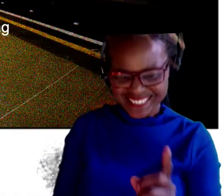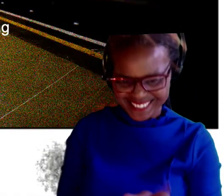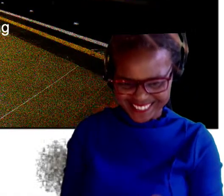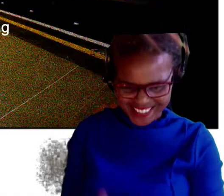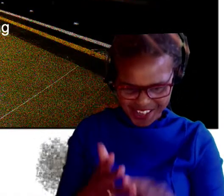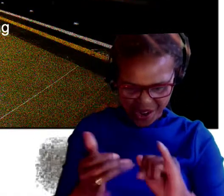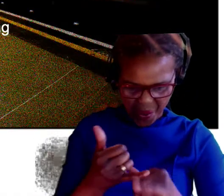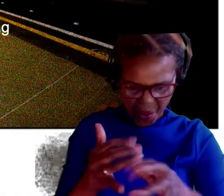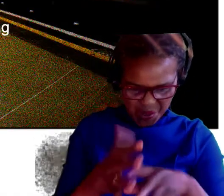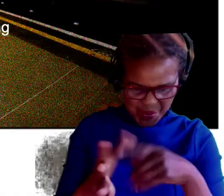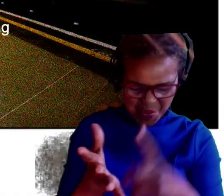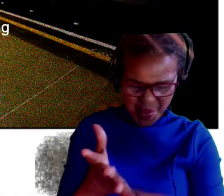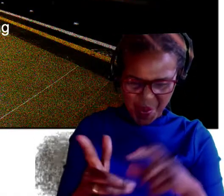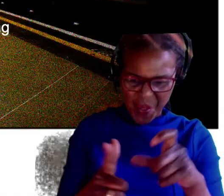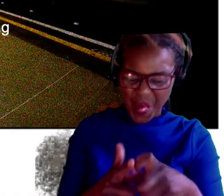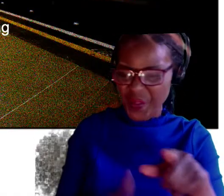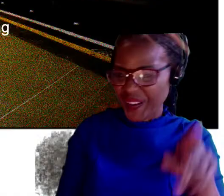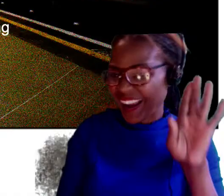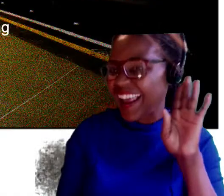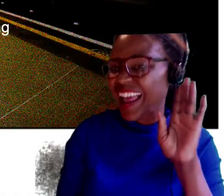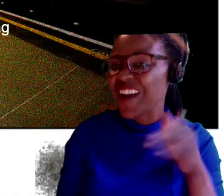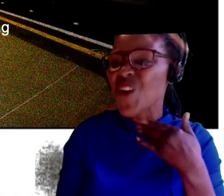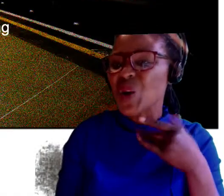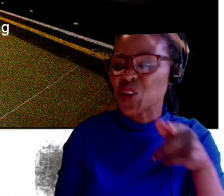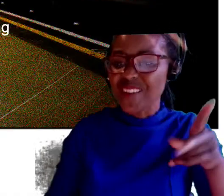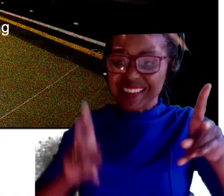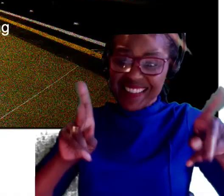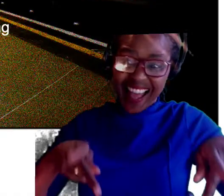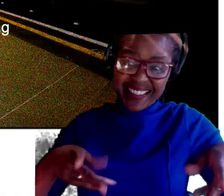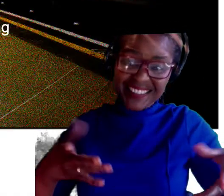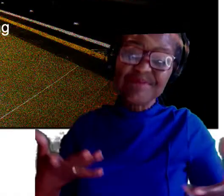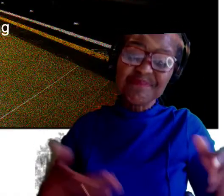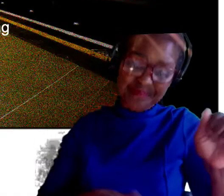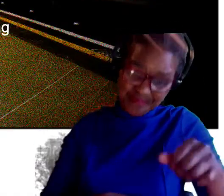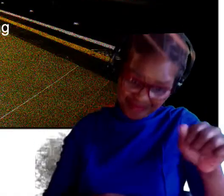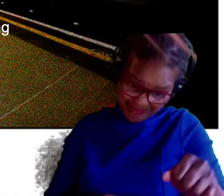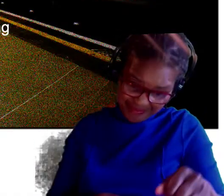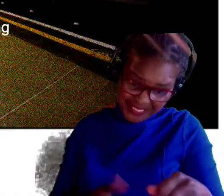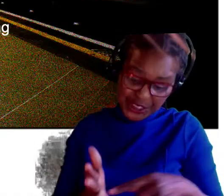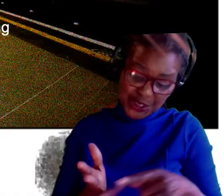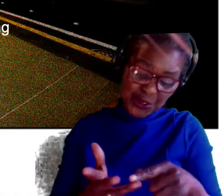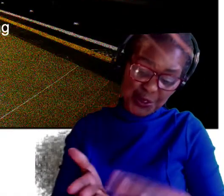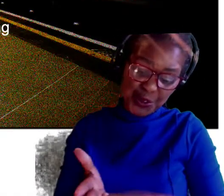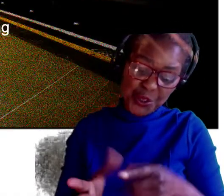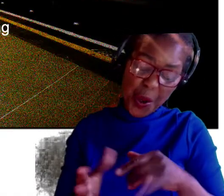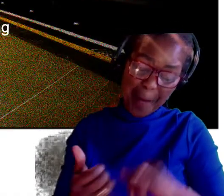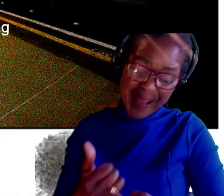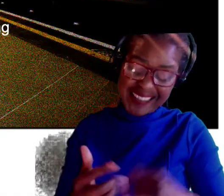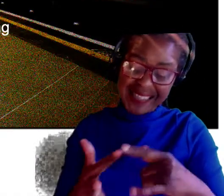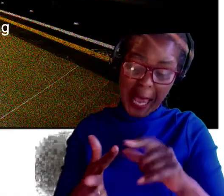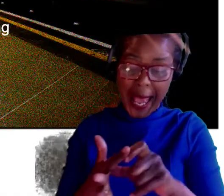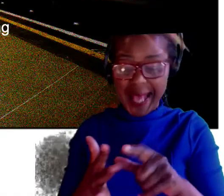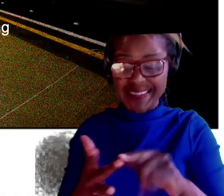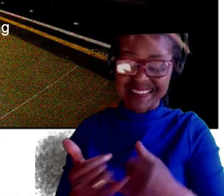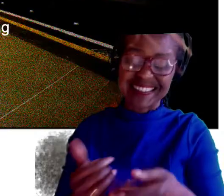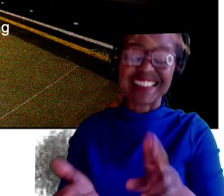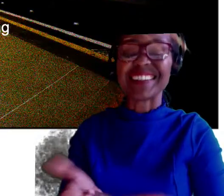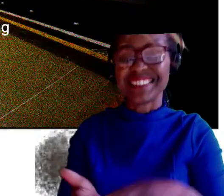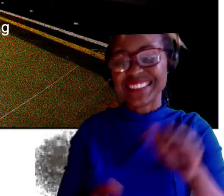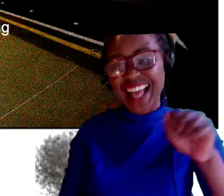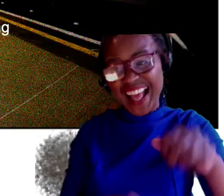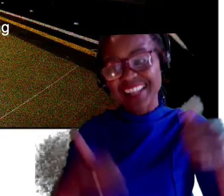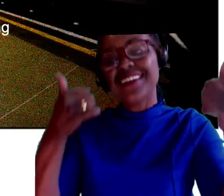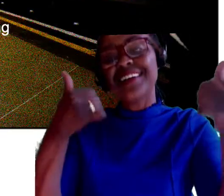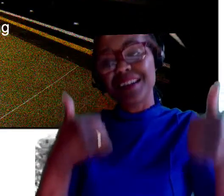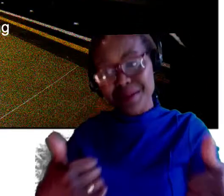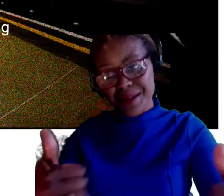A device to hear the voices of the dead? Yes, Thomas Edison. Yes. From